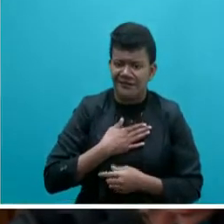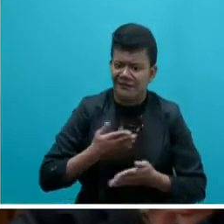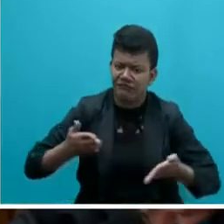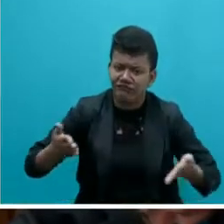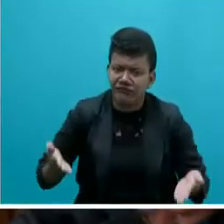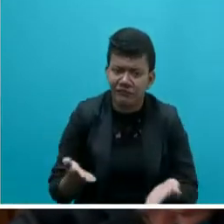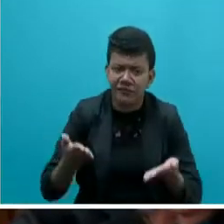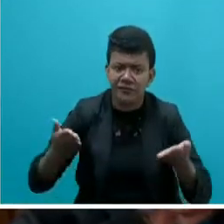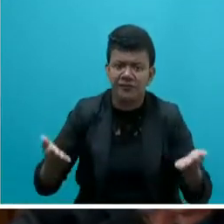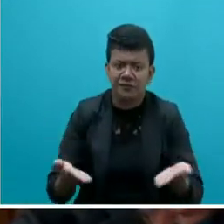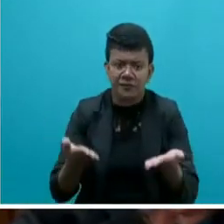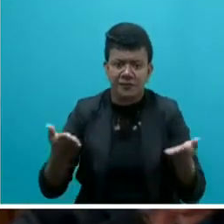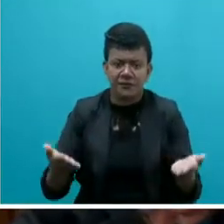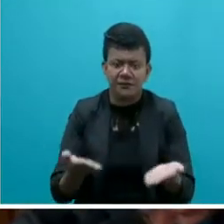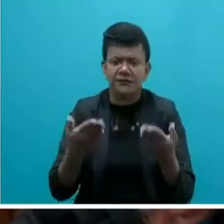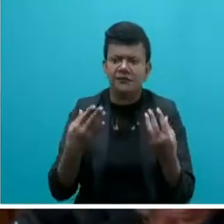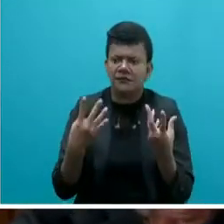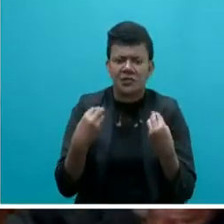hard-working people.